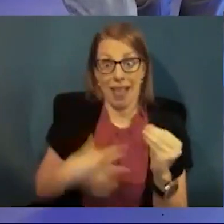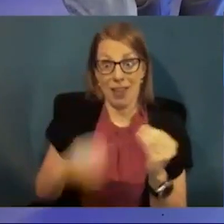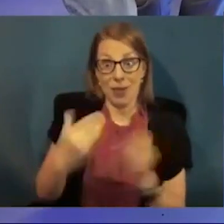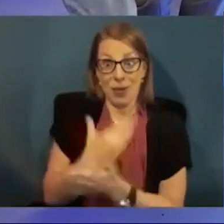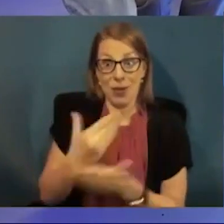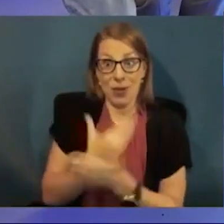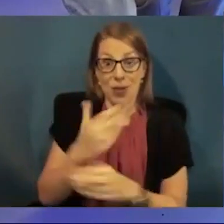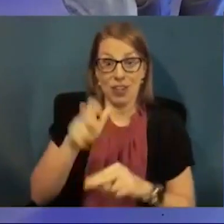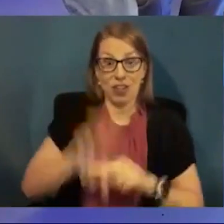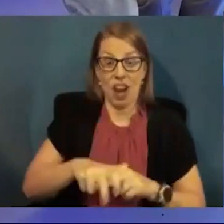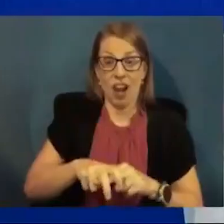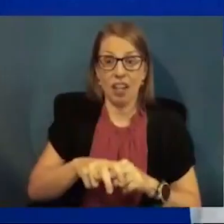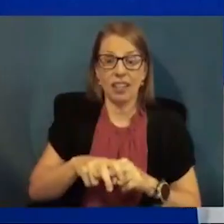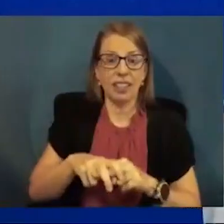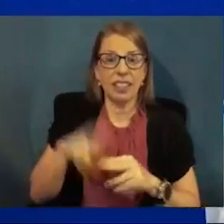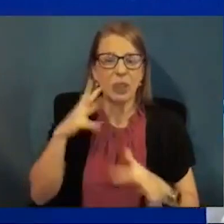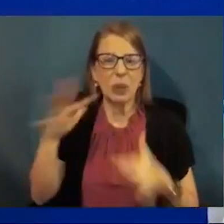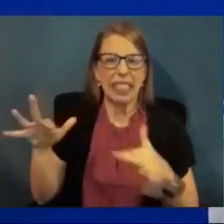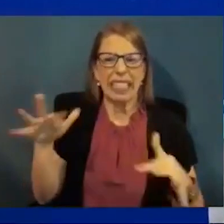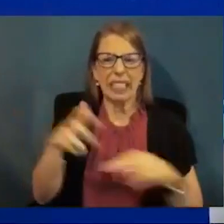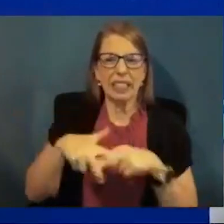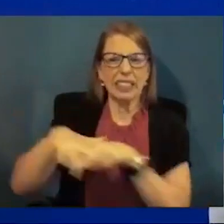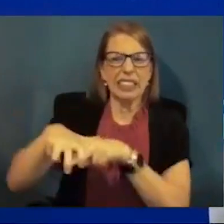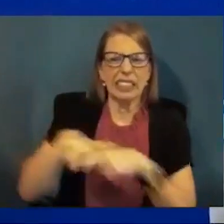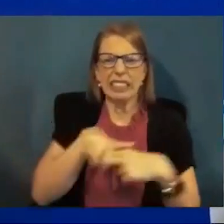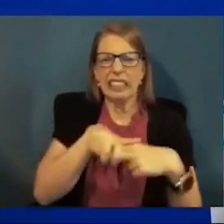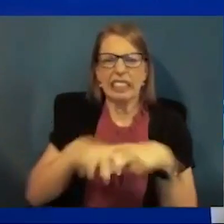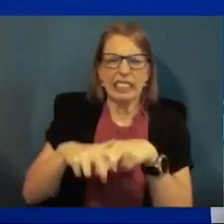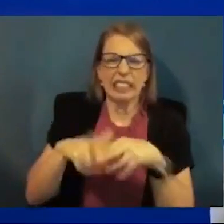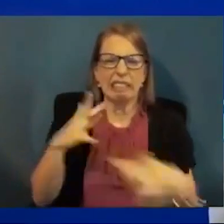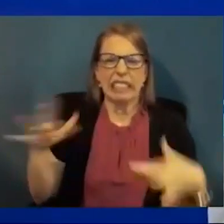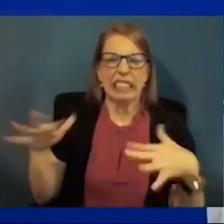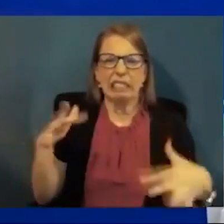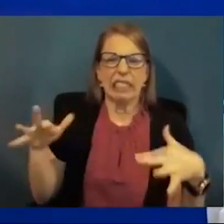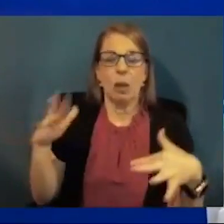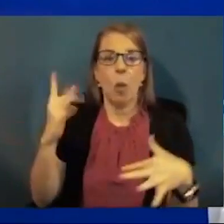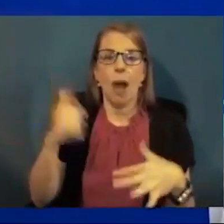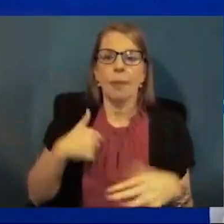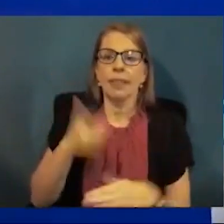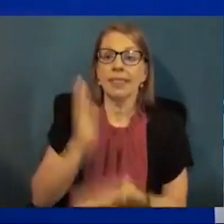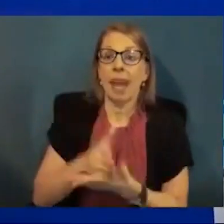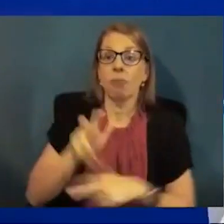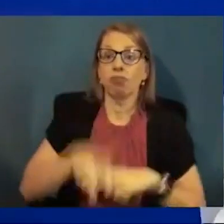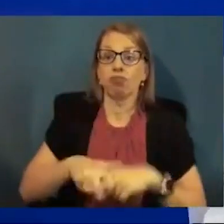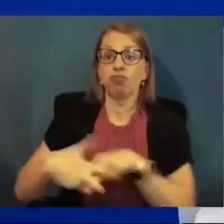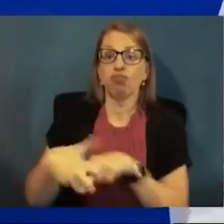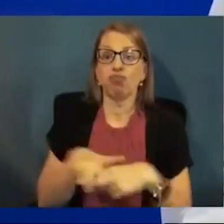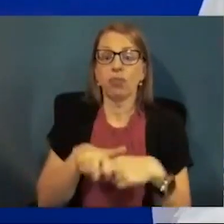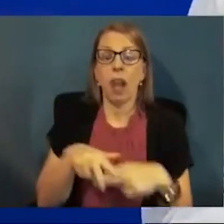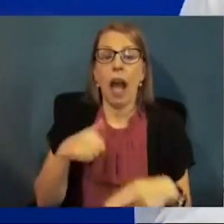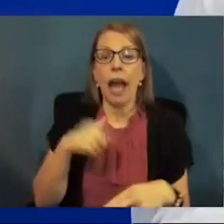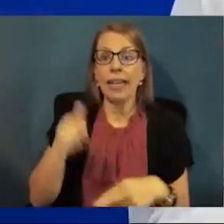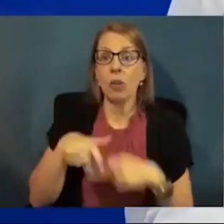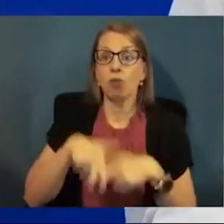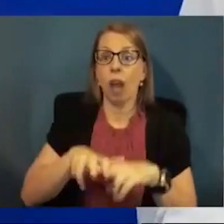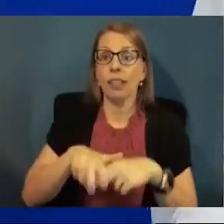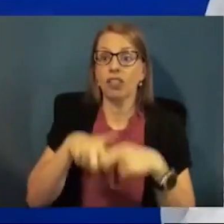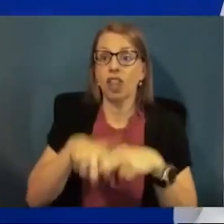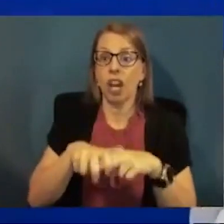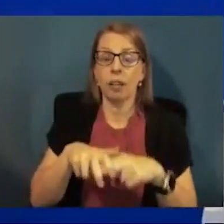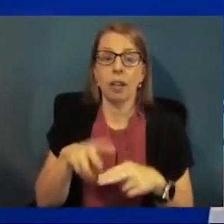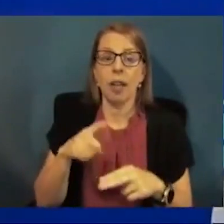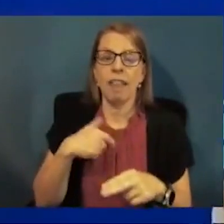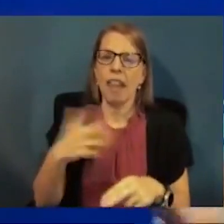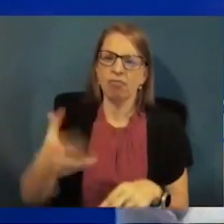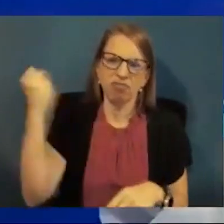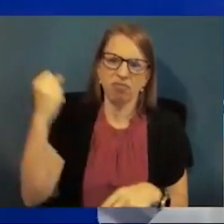squeak? They used to give me the squeaky chair so I'd stop rocking. And because I'm older, I needed a rocking chair. They took away my rocker and they took away